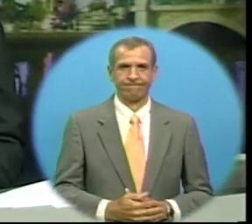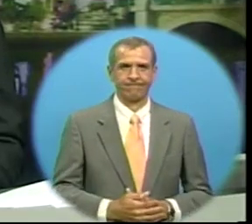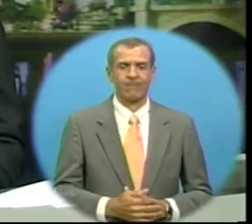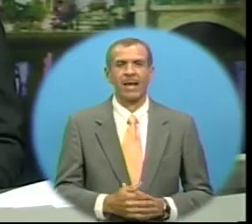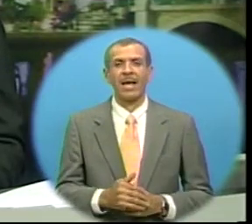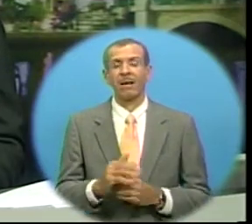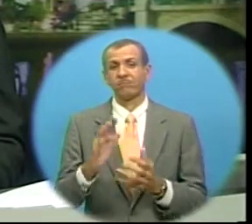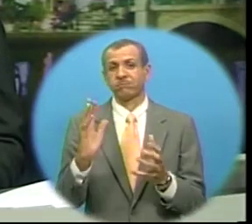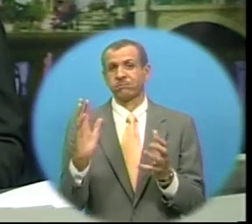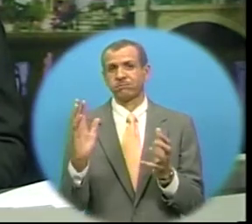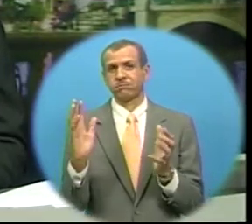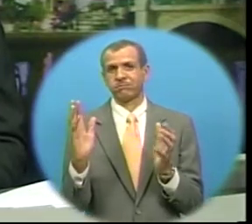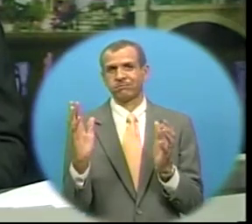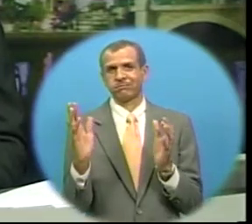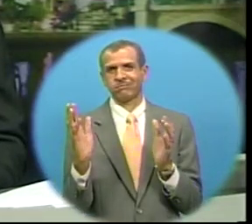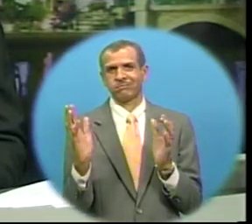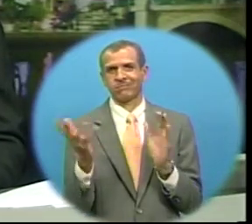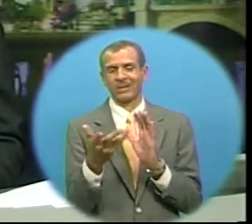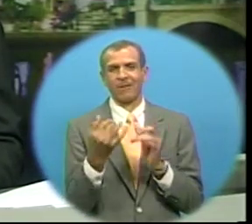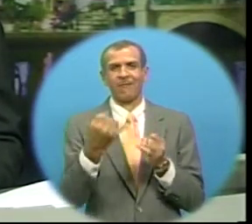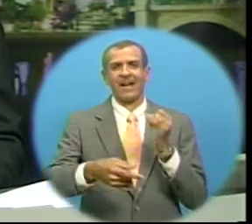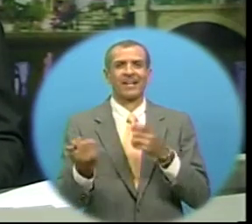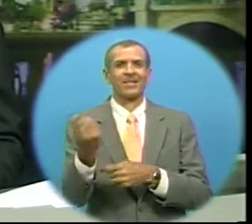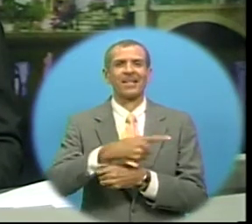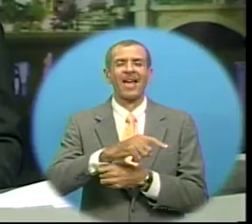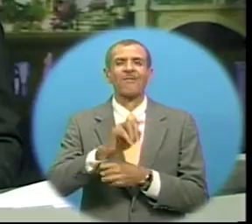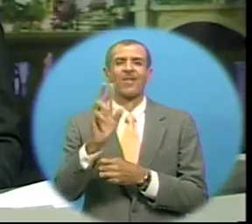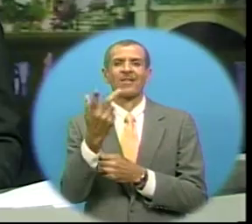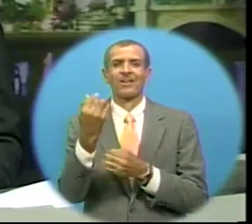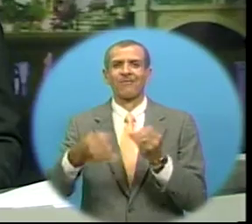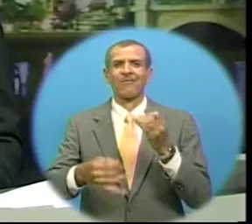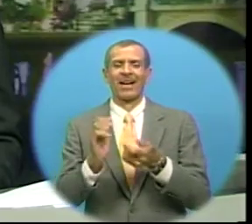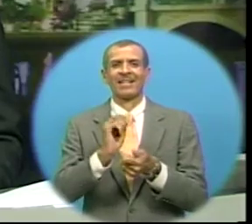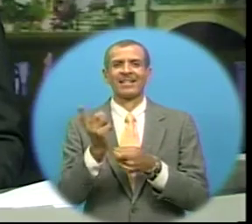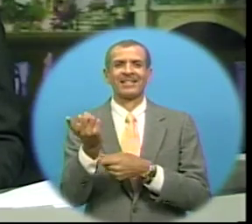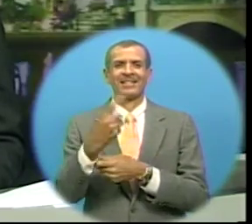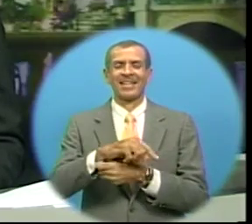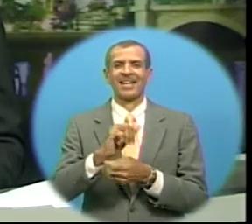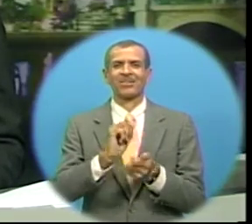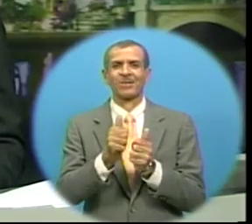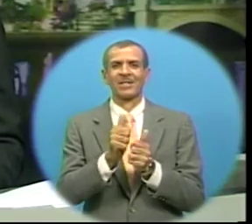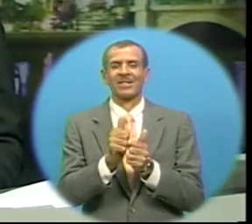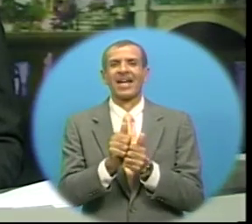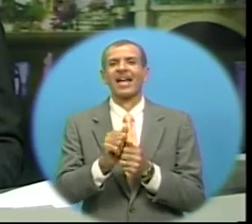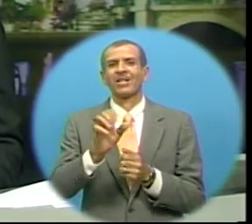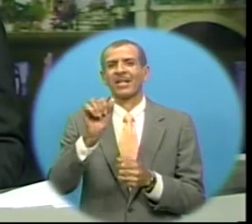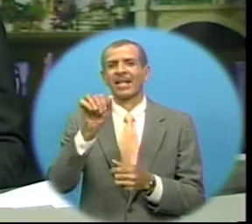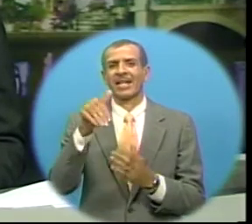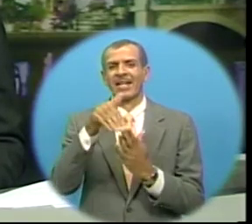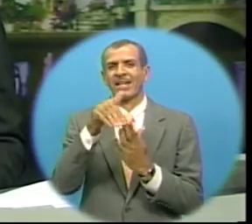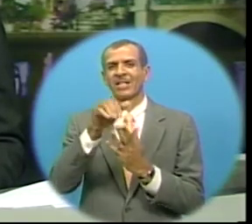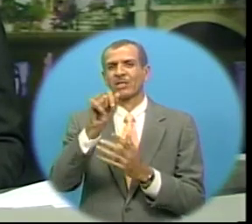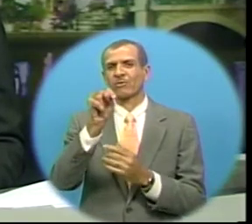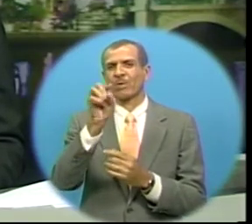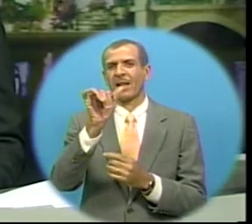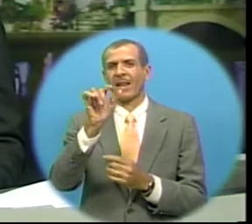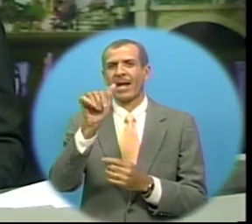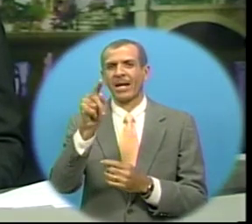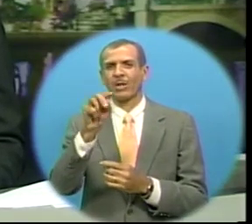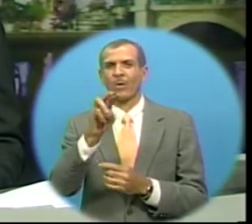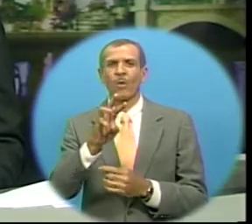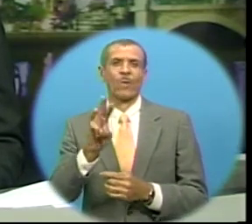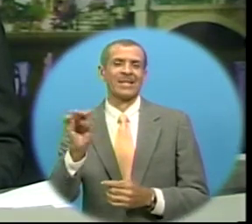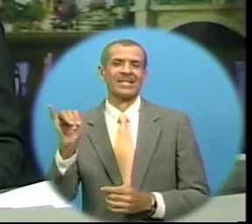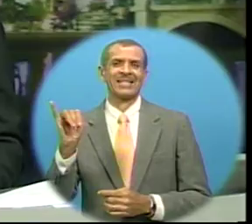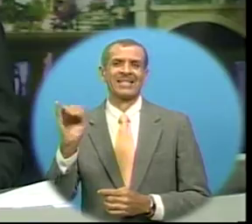It's shaping up to be an intriguing final day of the third and final unofficial test against Sri Lanka A. The Windies A, needing to